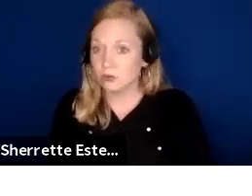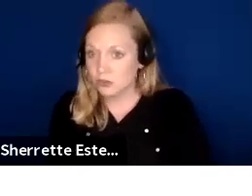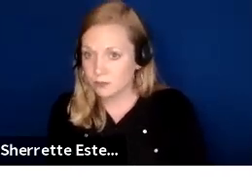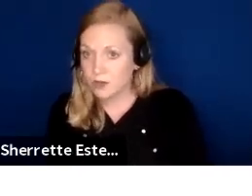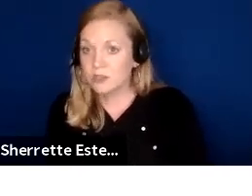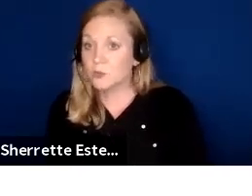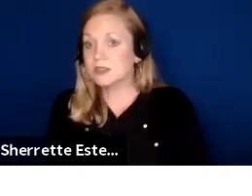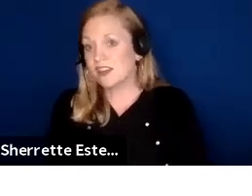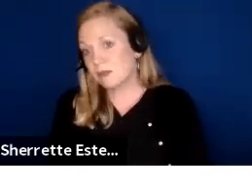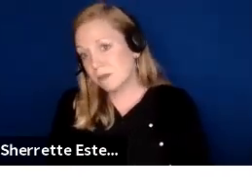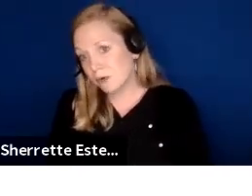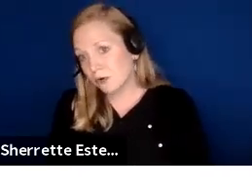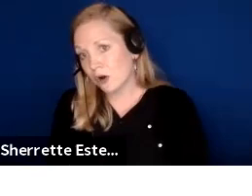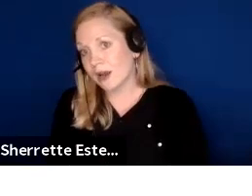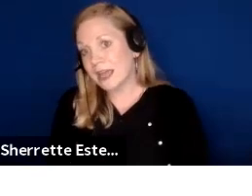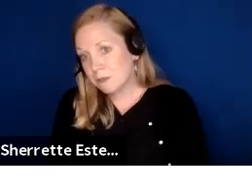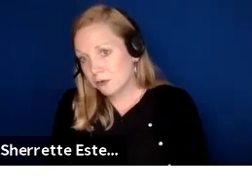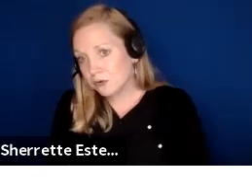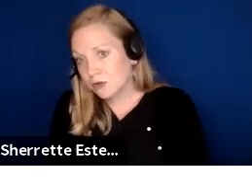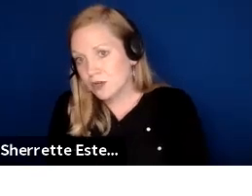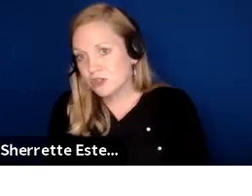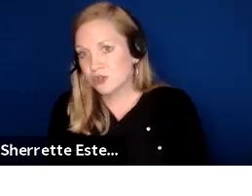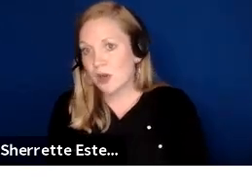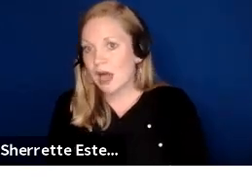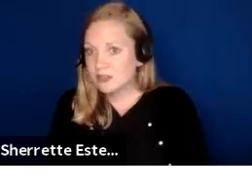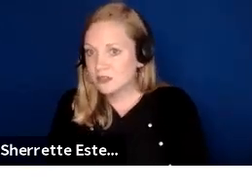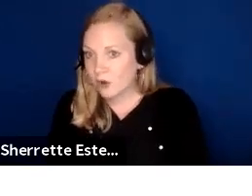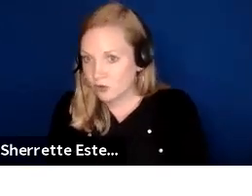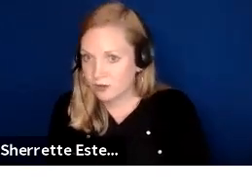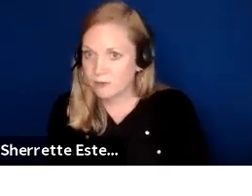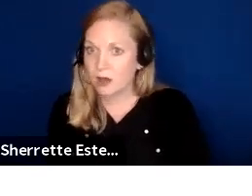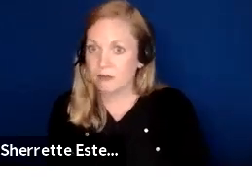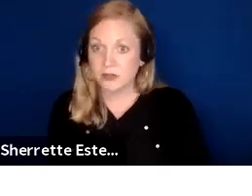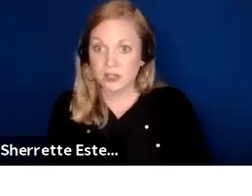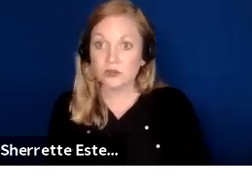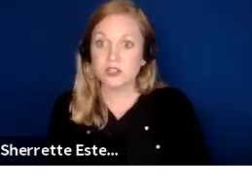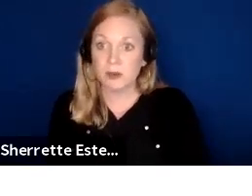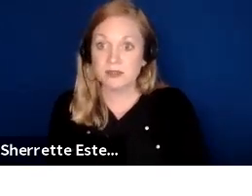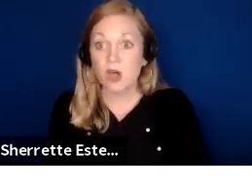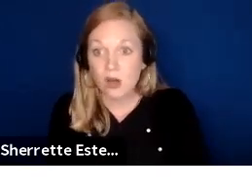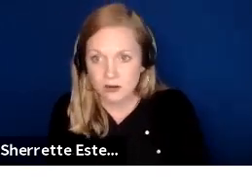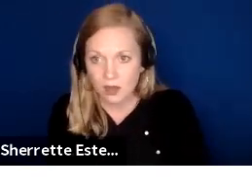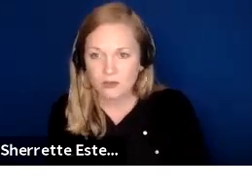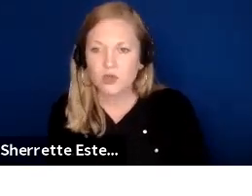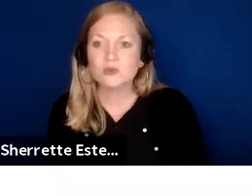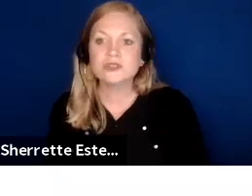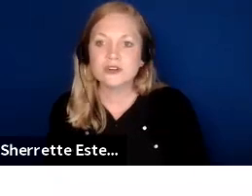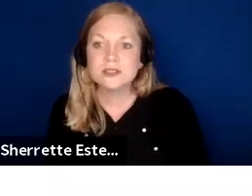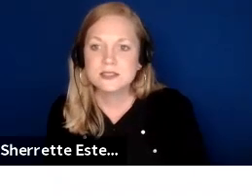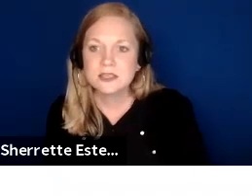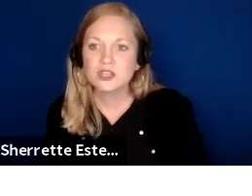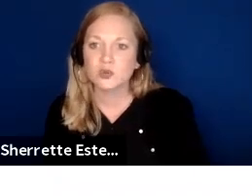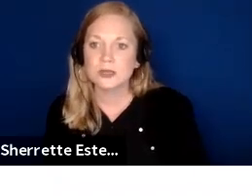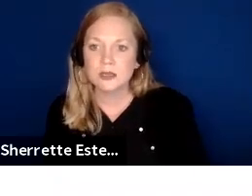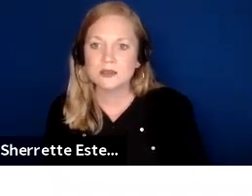deaf culture. So when deaf people are able to have a sense of ownership of a particular space long enough, you will start